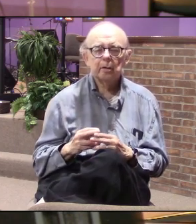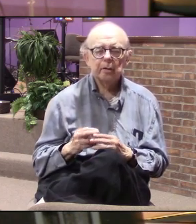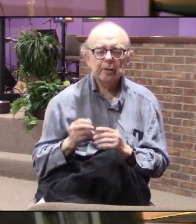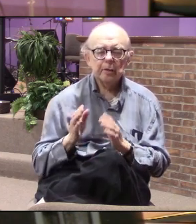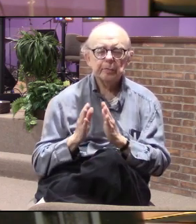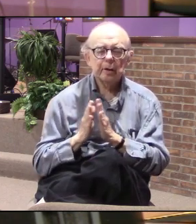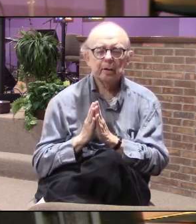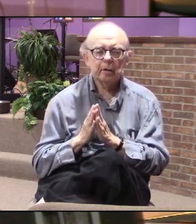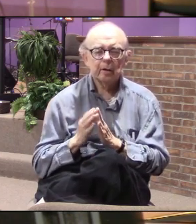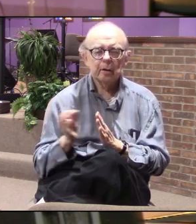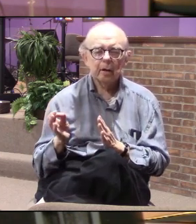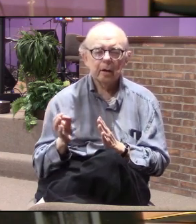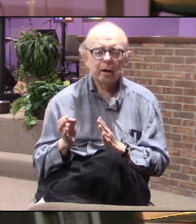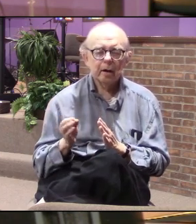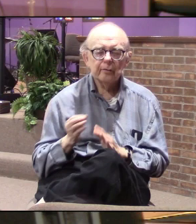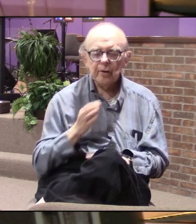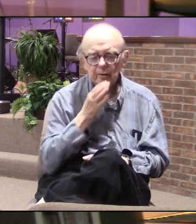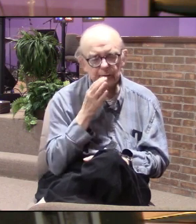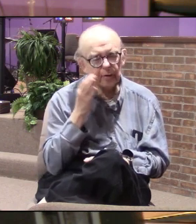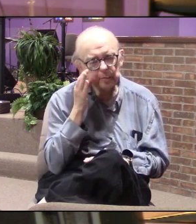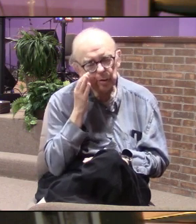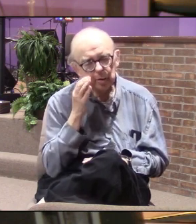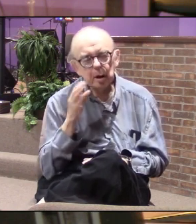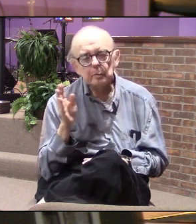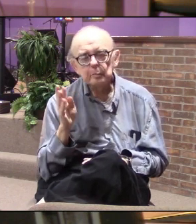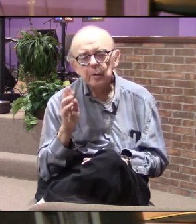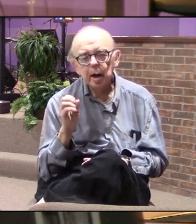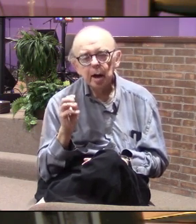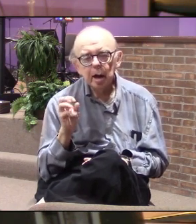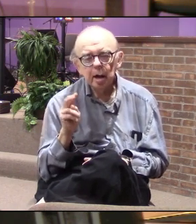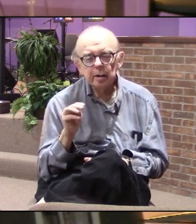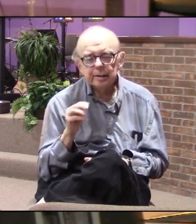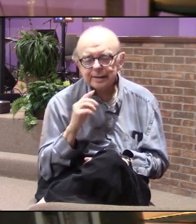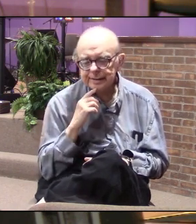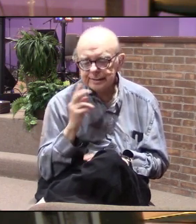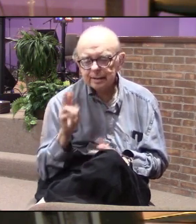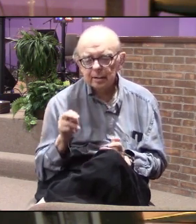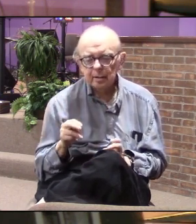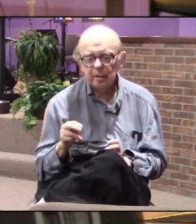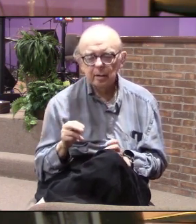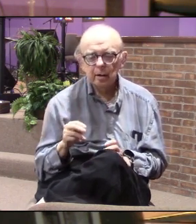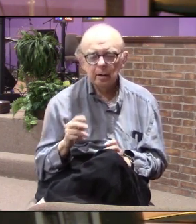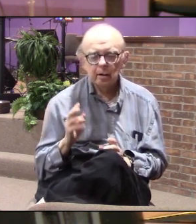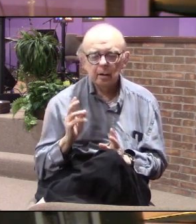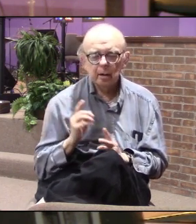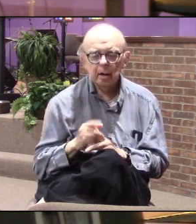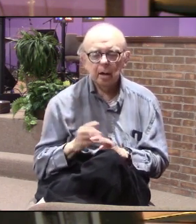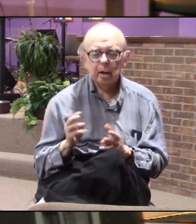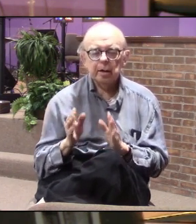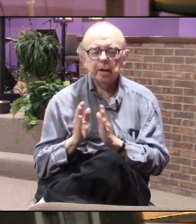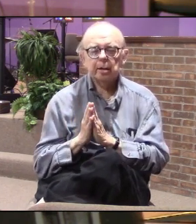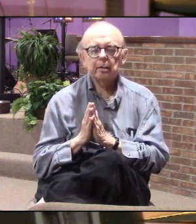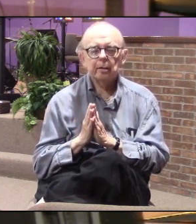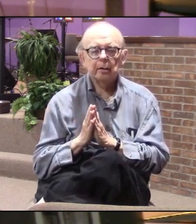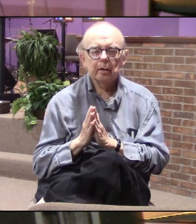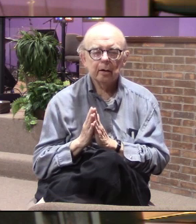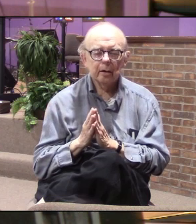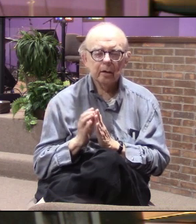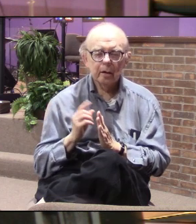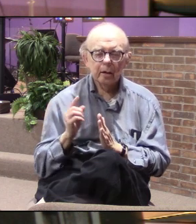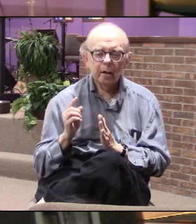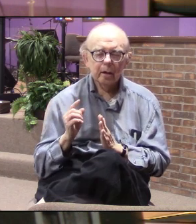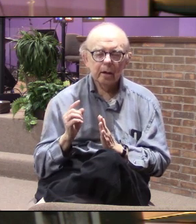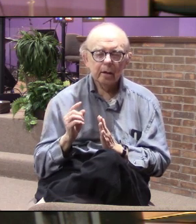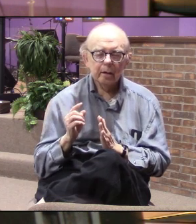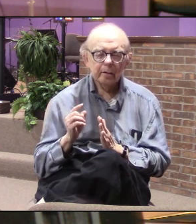Prayer of Farmer Brown. And here's what it says. The proper way for one to pray, says Pastor